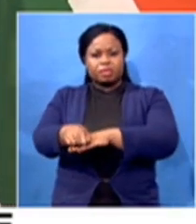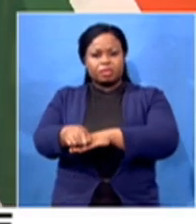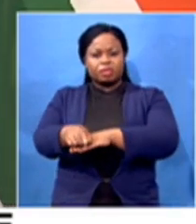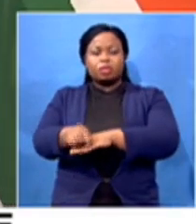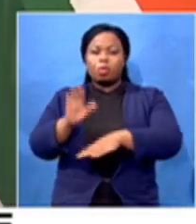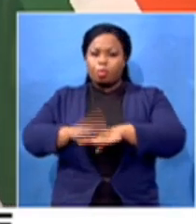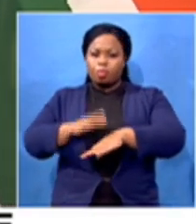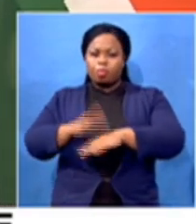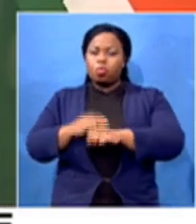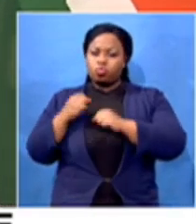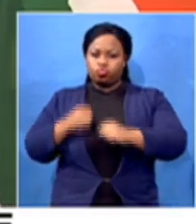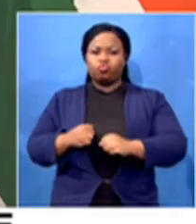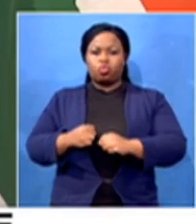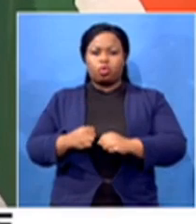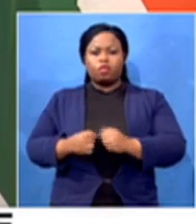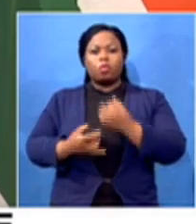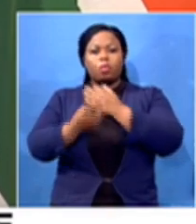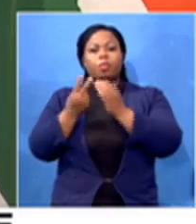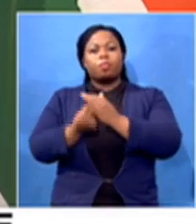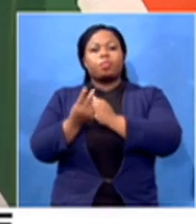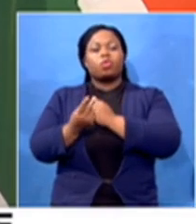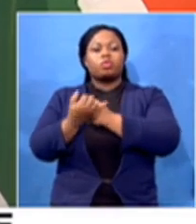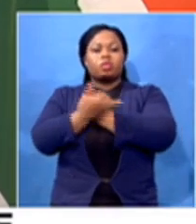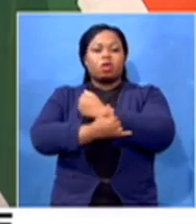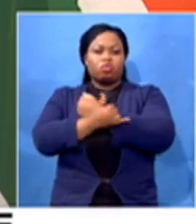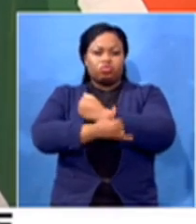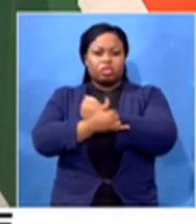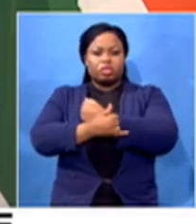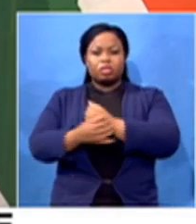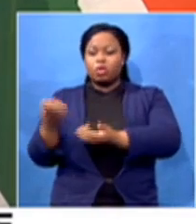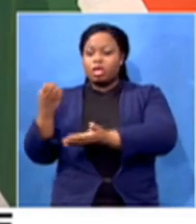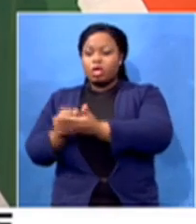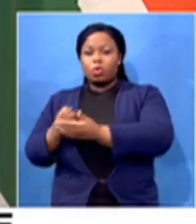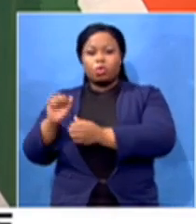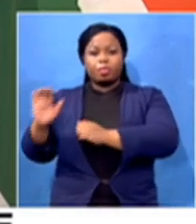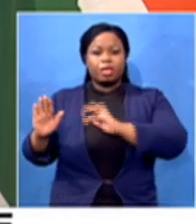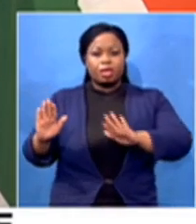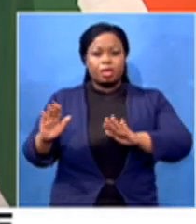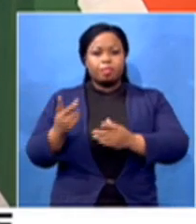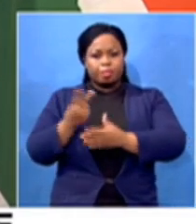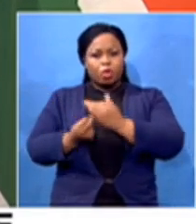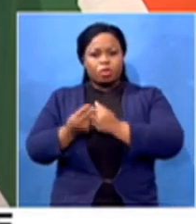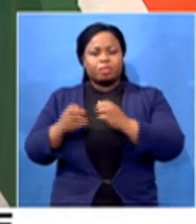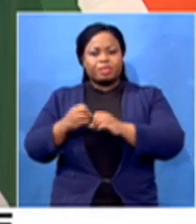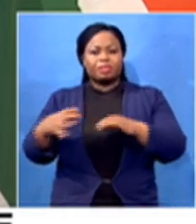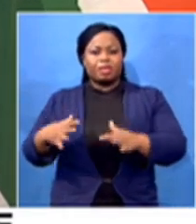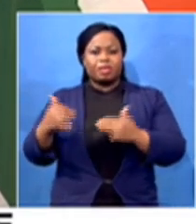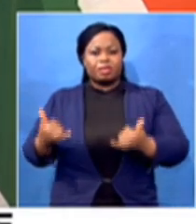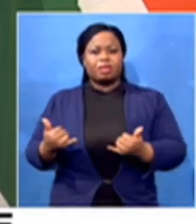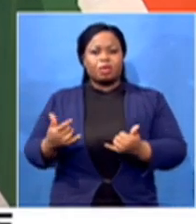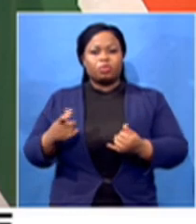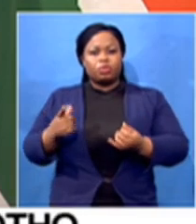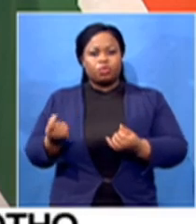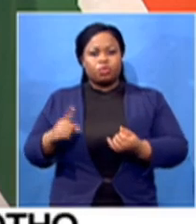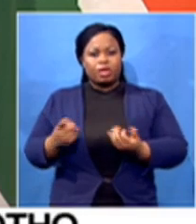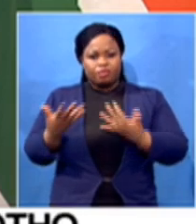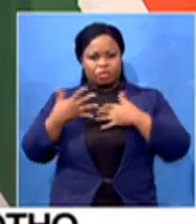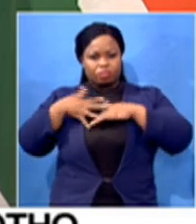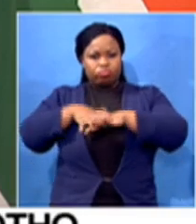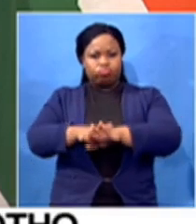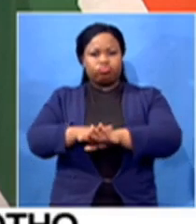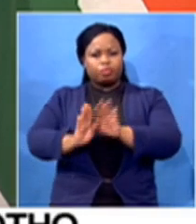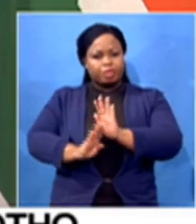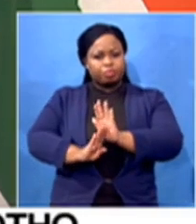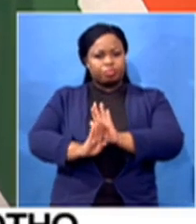more, that the two economies must begin the process of acceding to greater levels